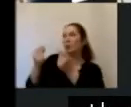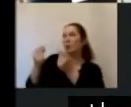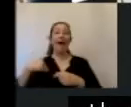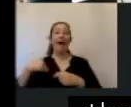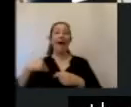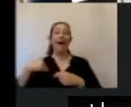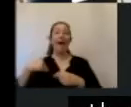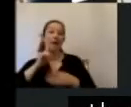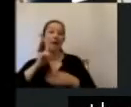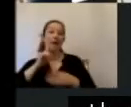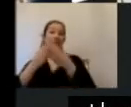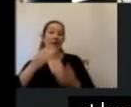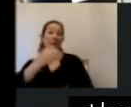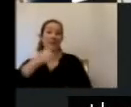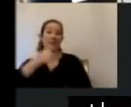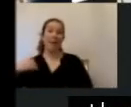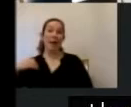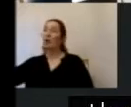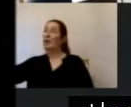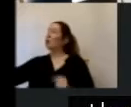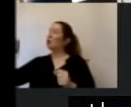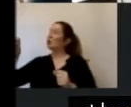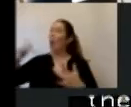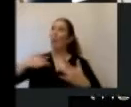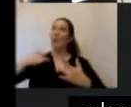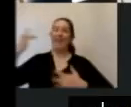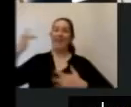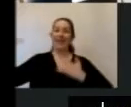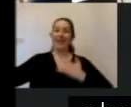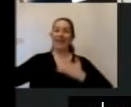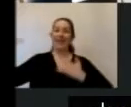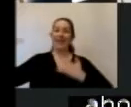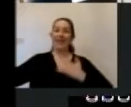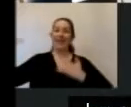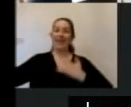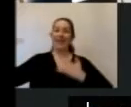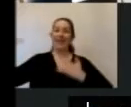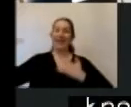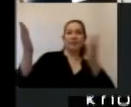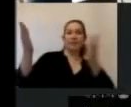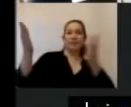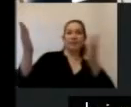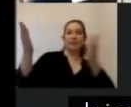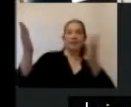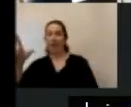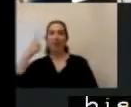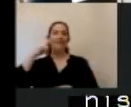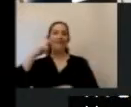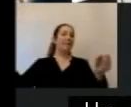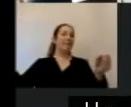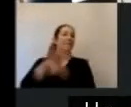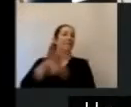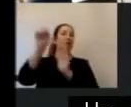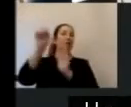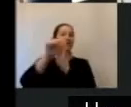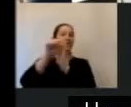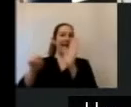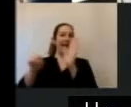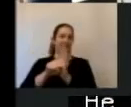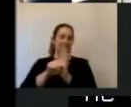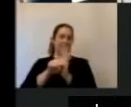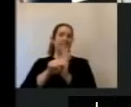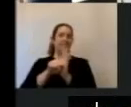whether or not, so I've had a few meetings with him and his staff, Senator Michael Barrett, and we're looking into